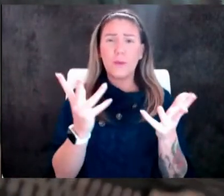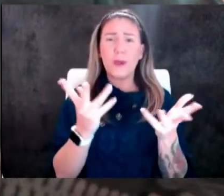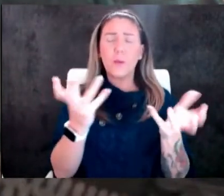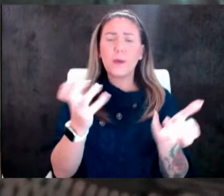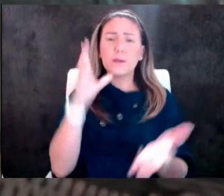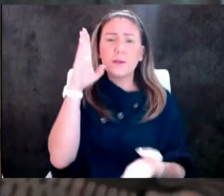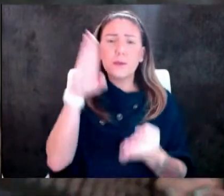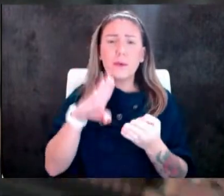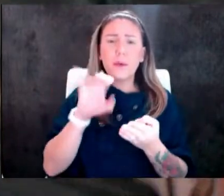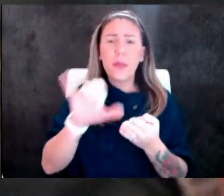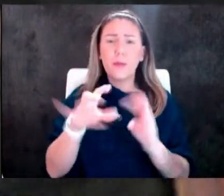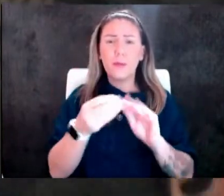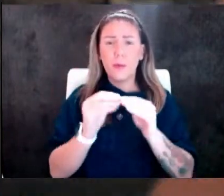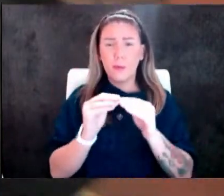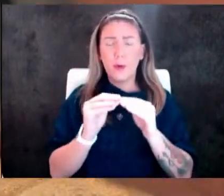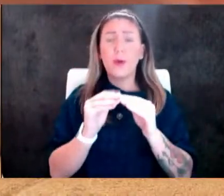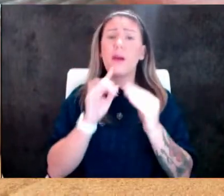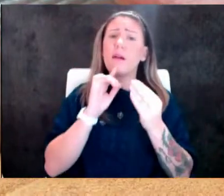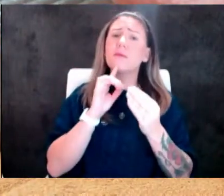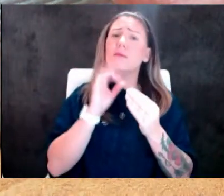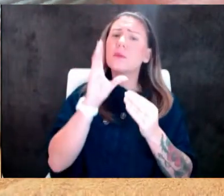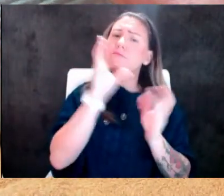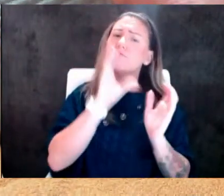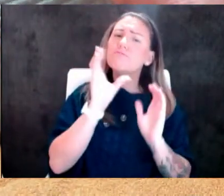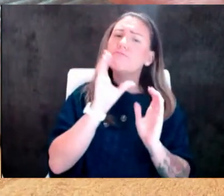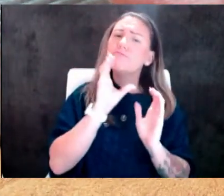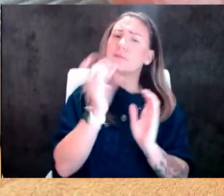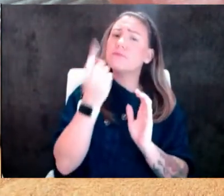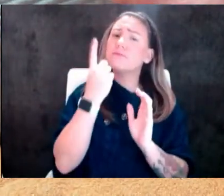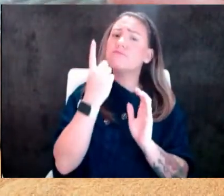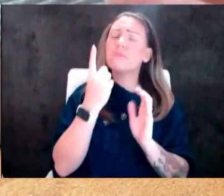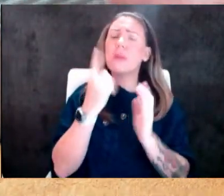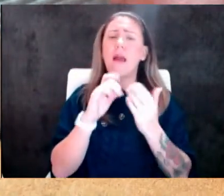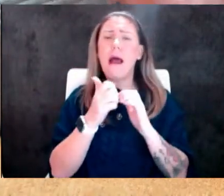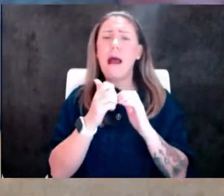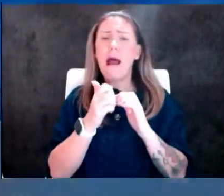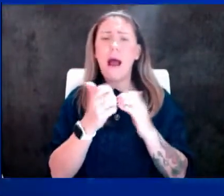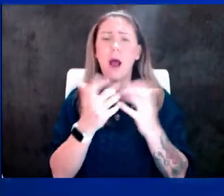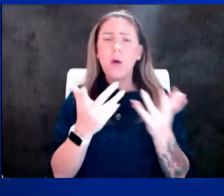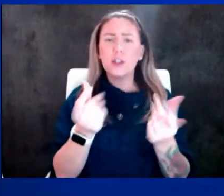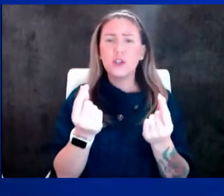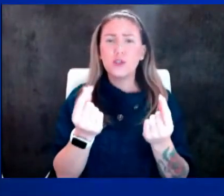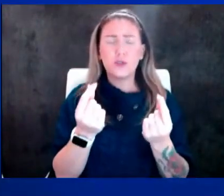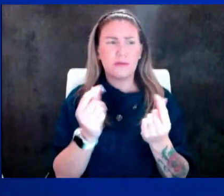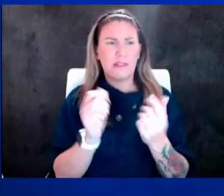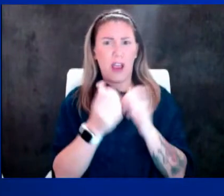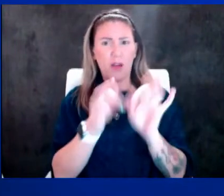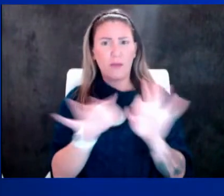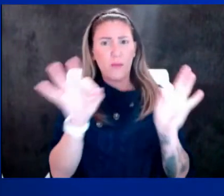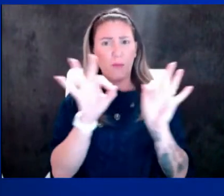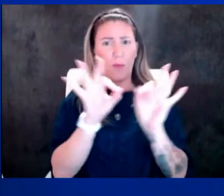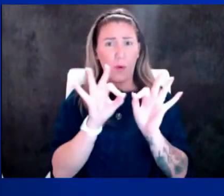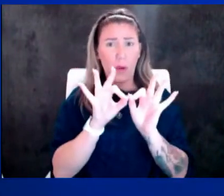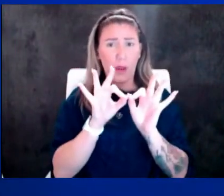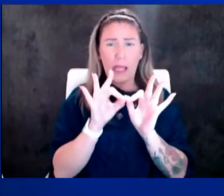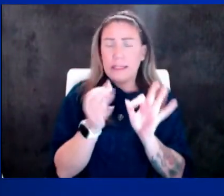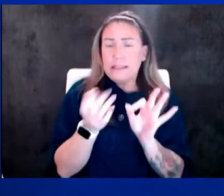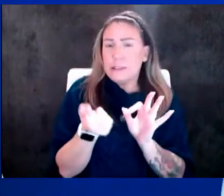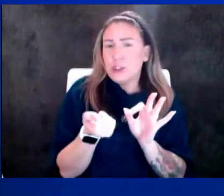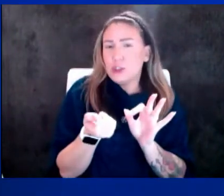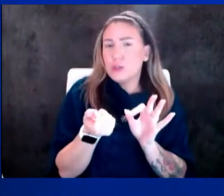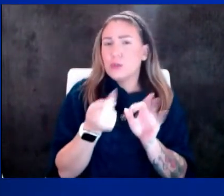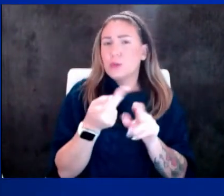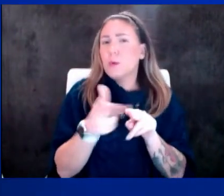that on today's show. This is really, I can't how important this is. Okay, so a little quick story about